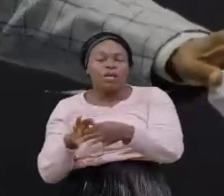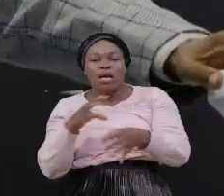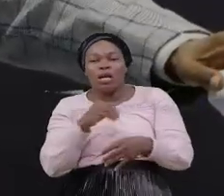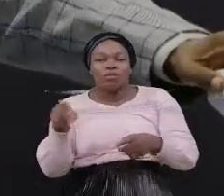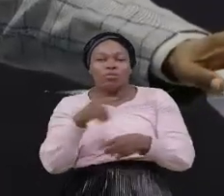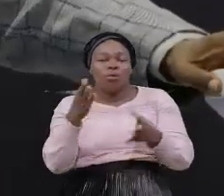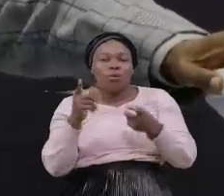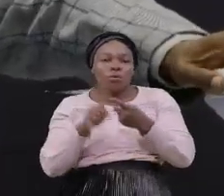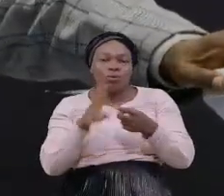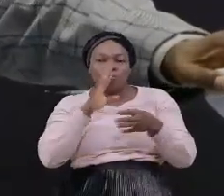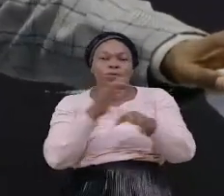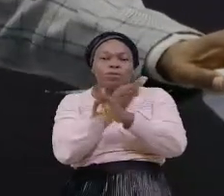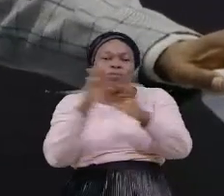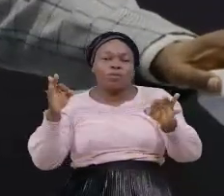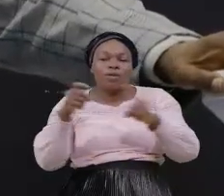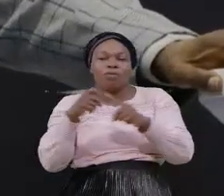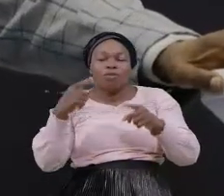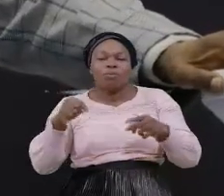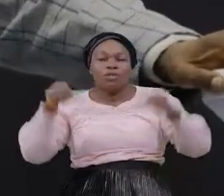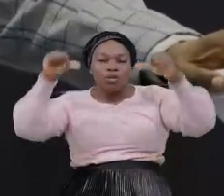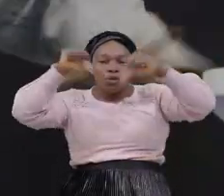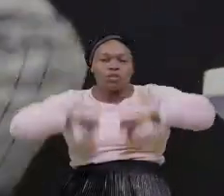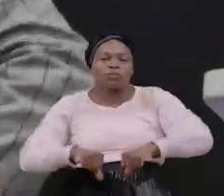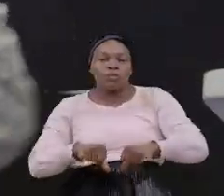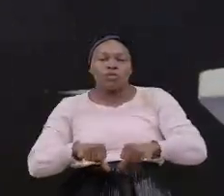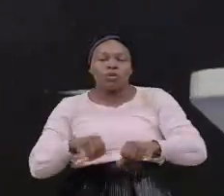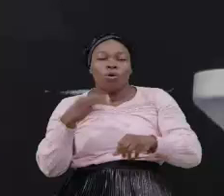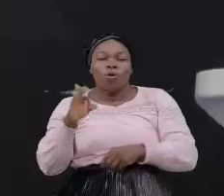the condemnation of sin.